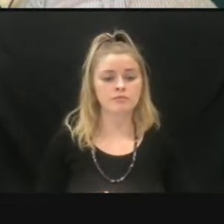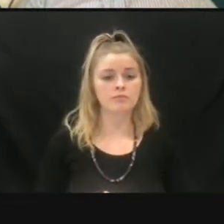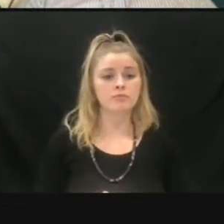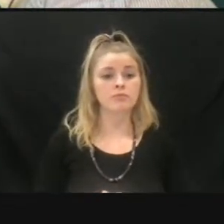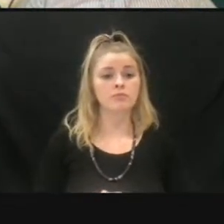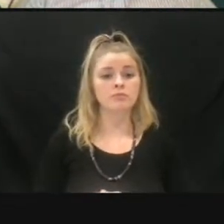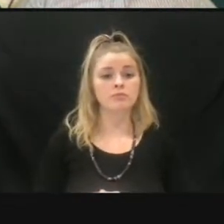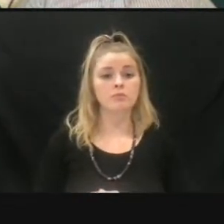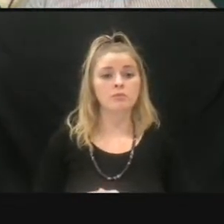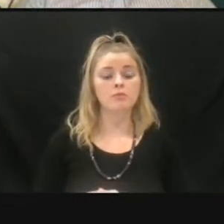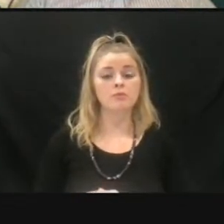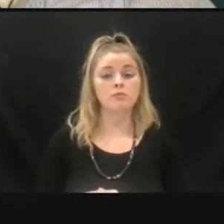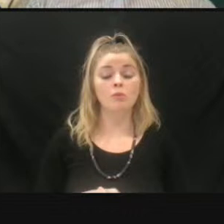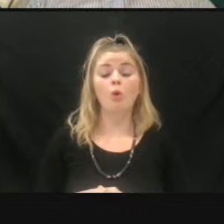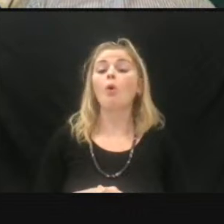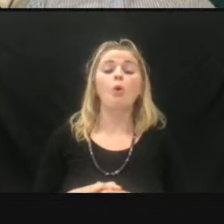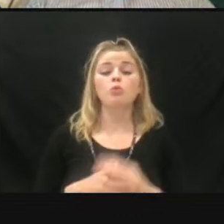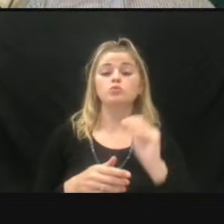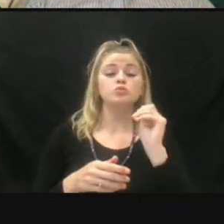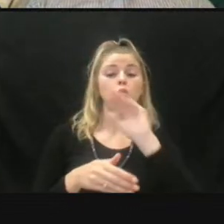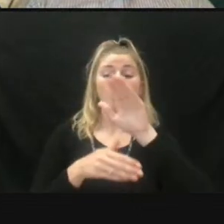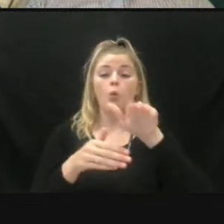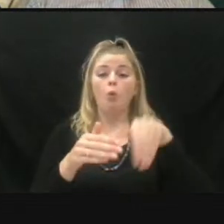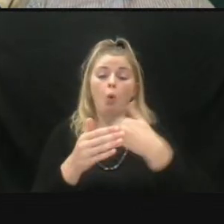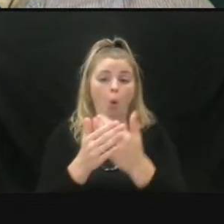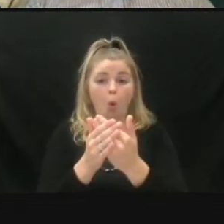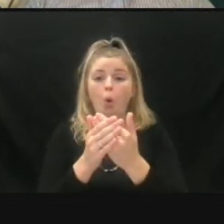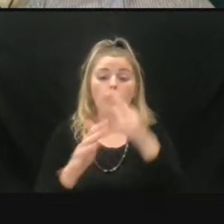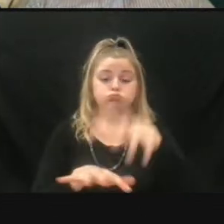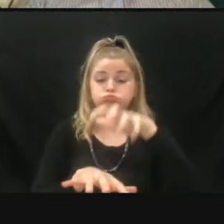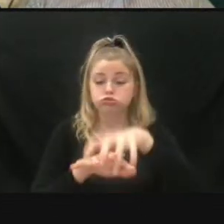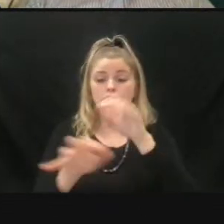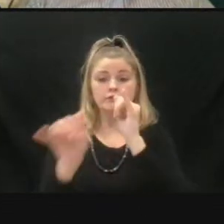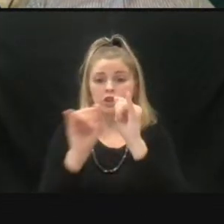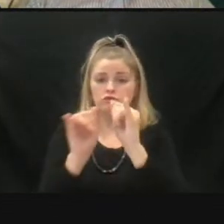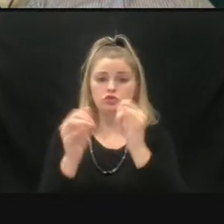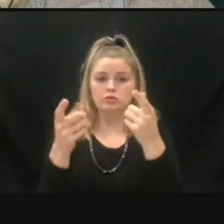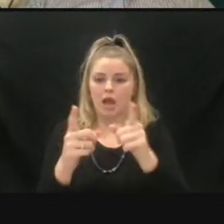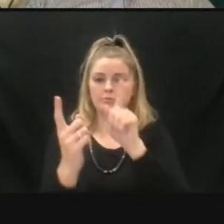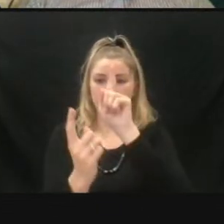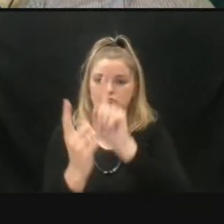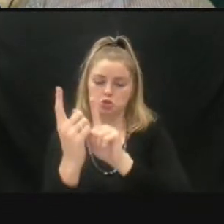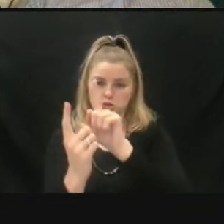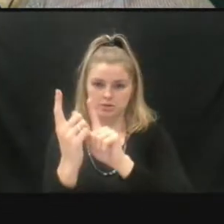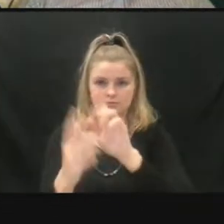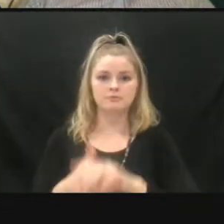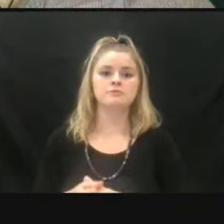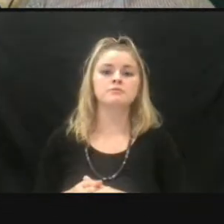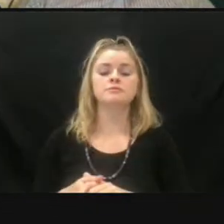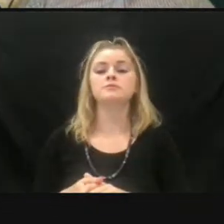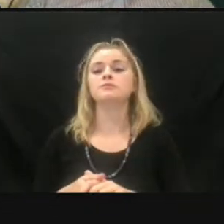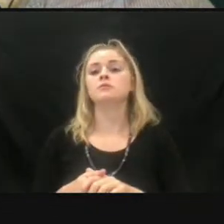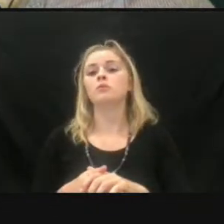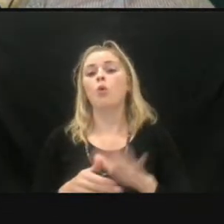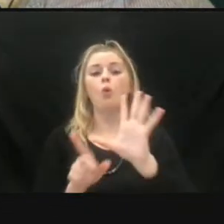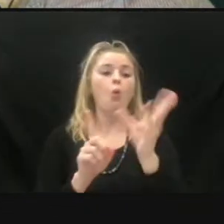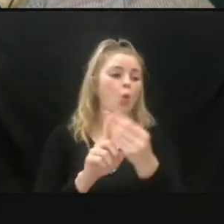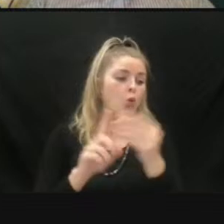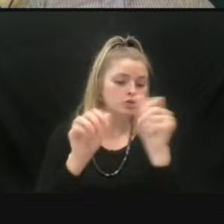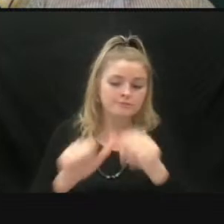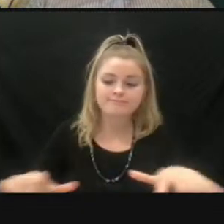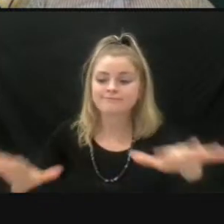Interviews were all conducted in person and took place in people's homes, but also tribal centers, culturally significant